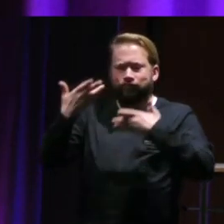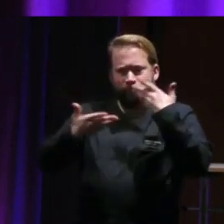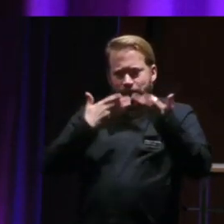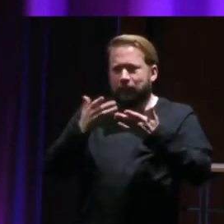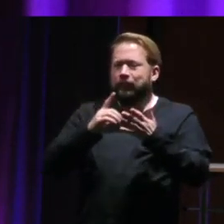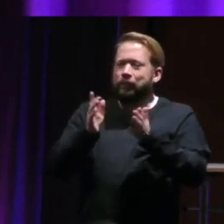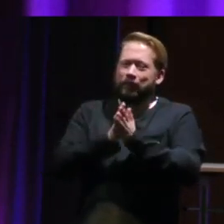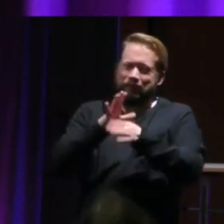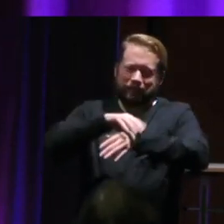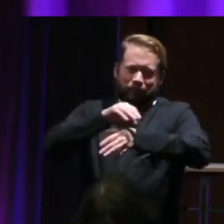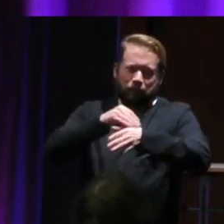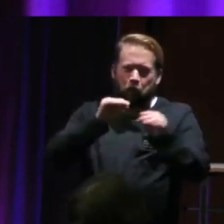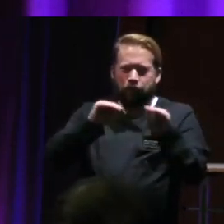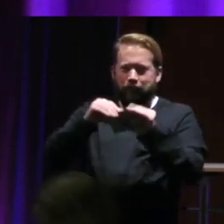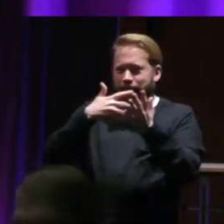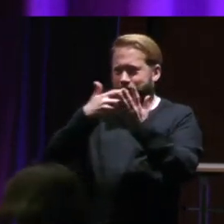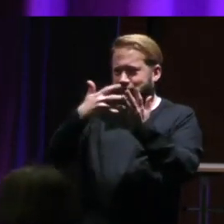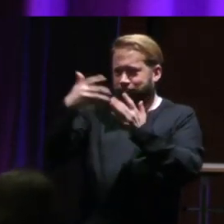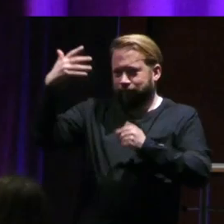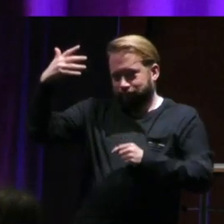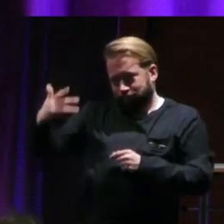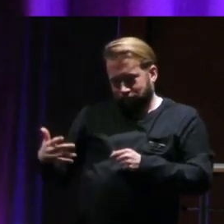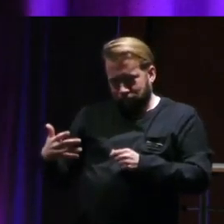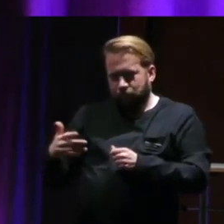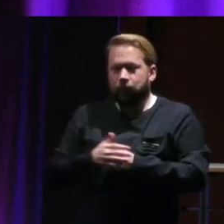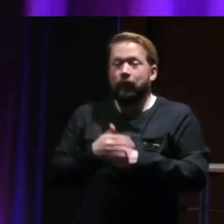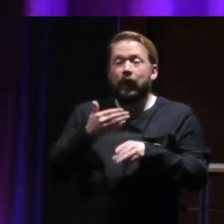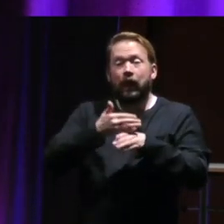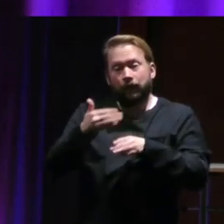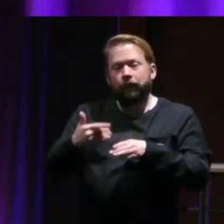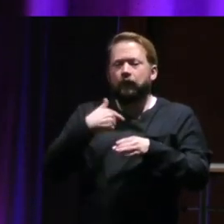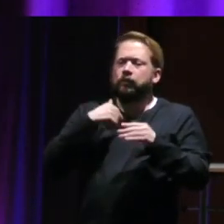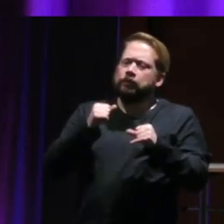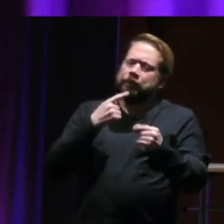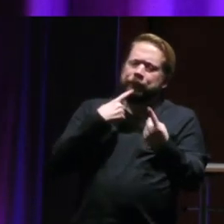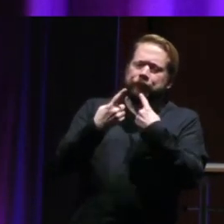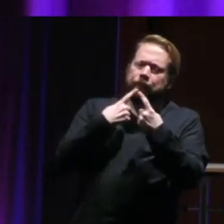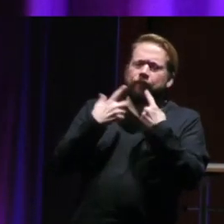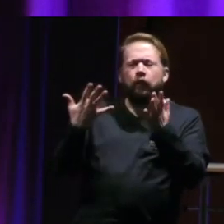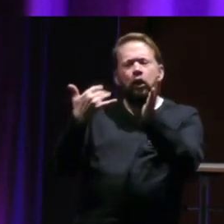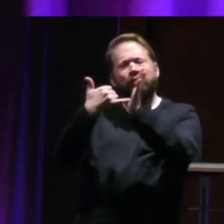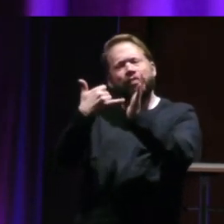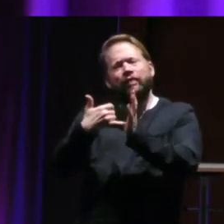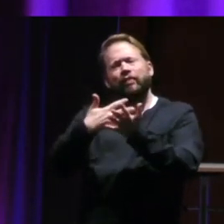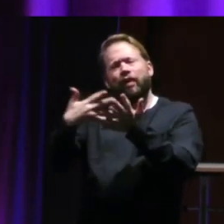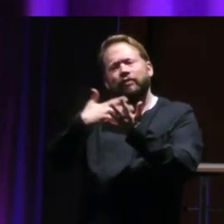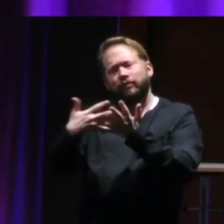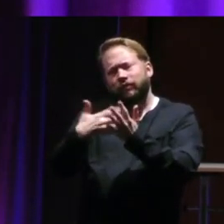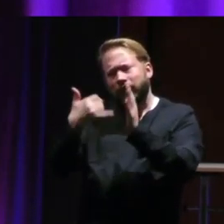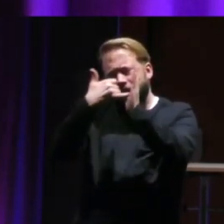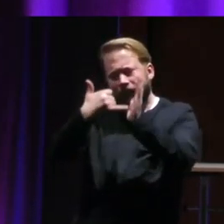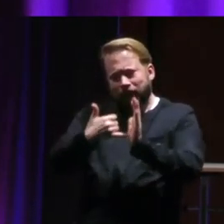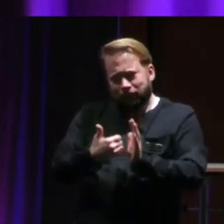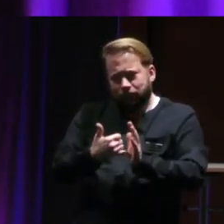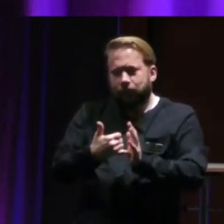behind us, but I will try to explain for those and talk to Mikhail afterwards what it's about, what the song is about. So please,